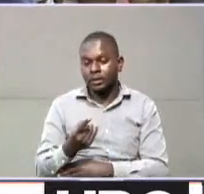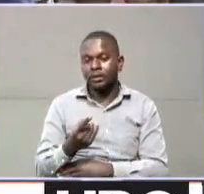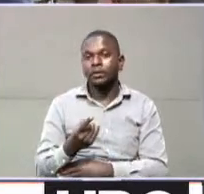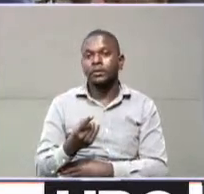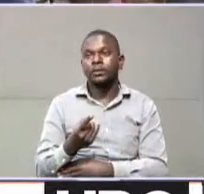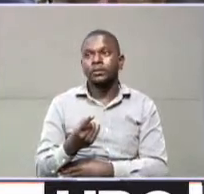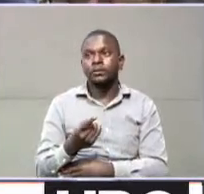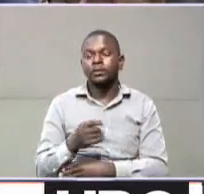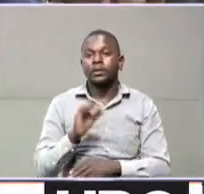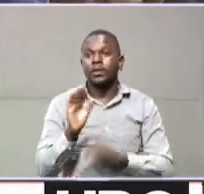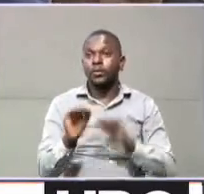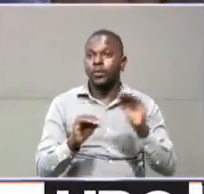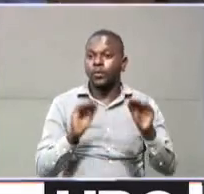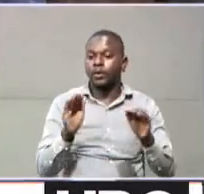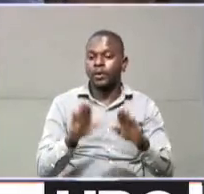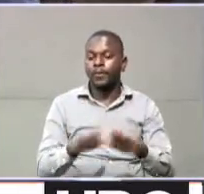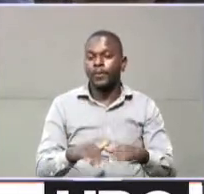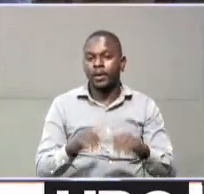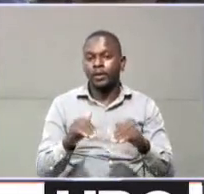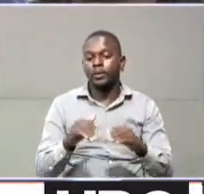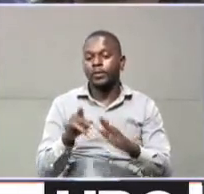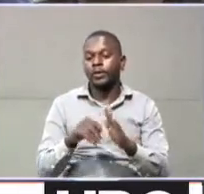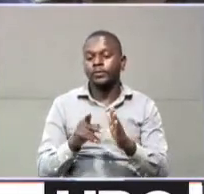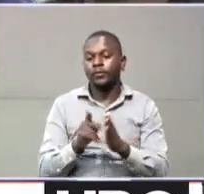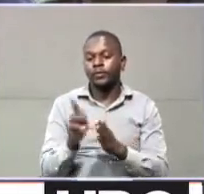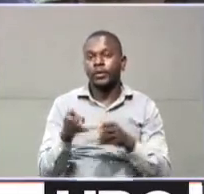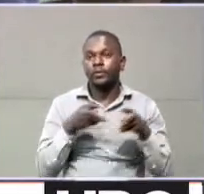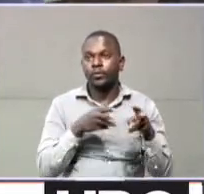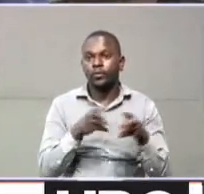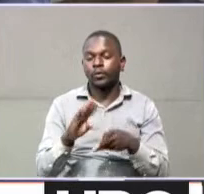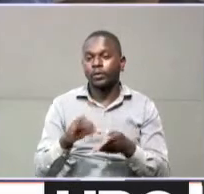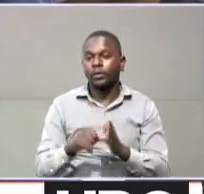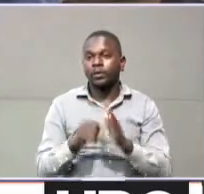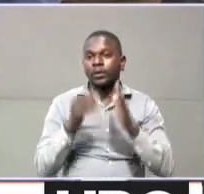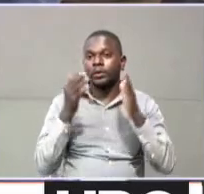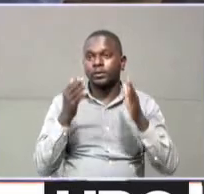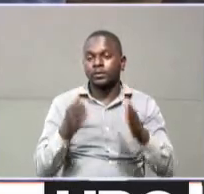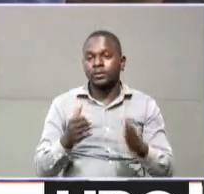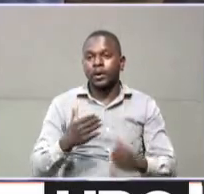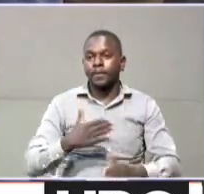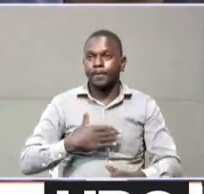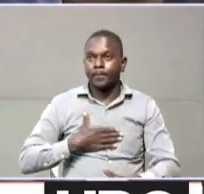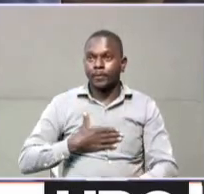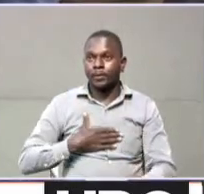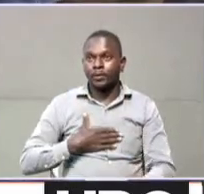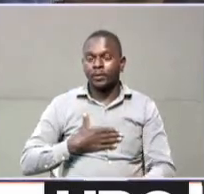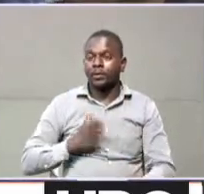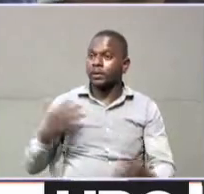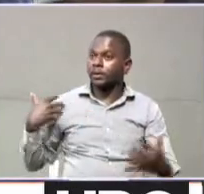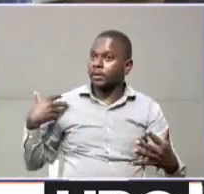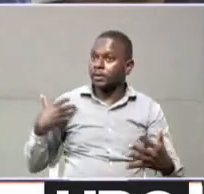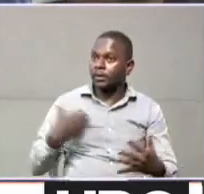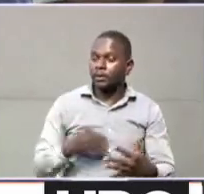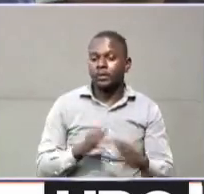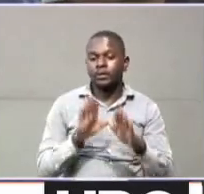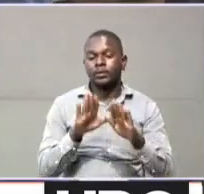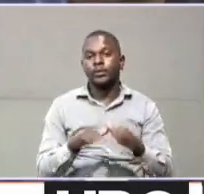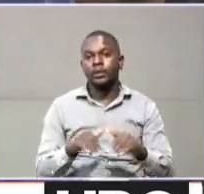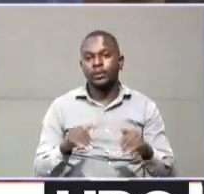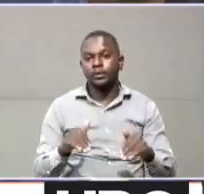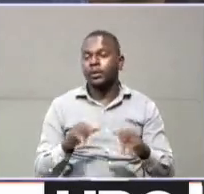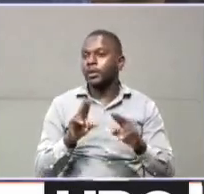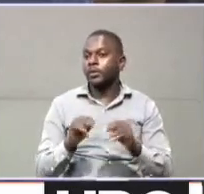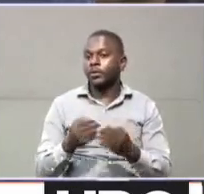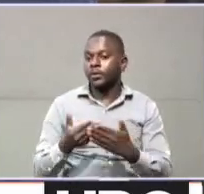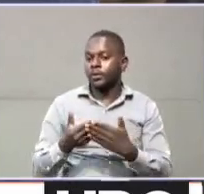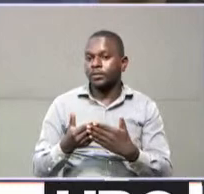that he consulted parliament as far as the parishioner mode is concerned and from my since last parliament i have not